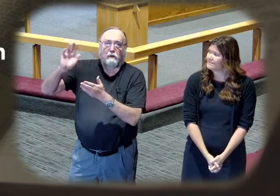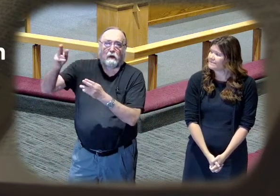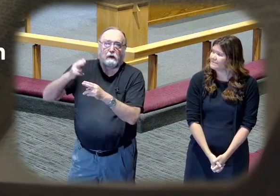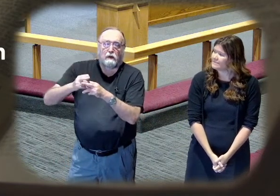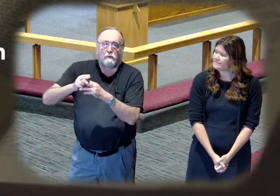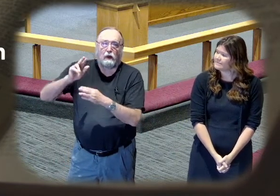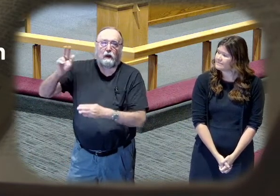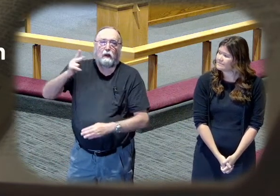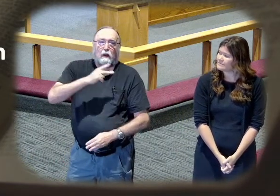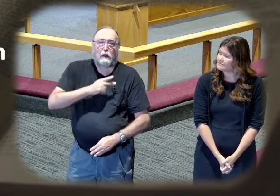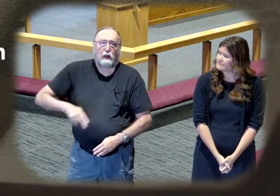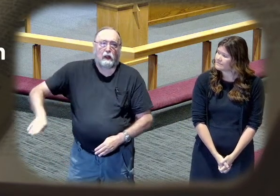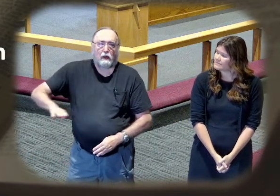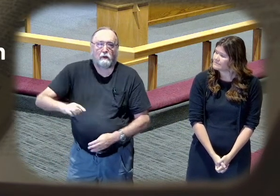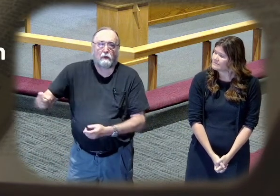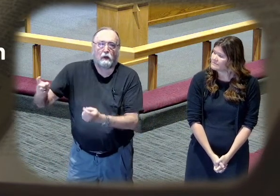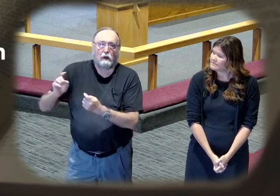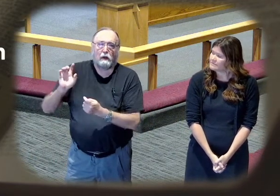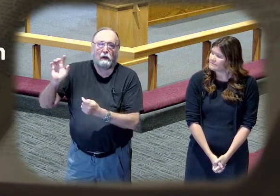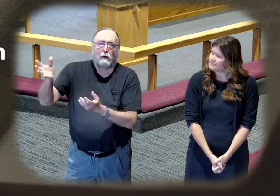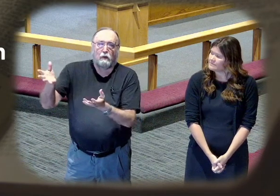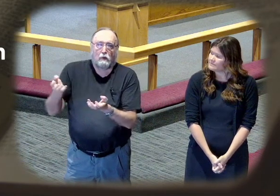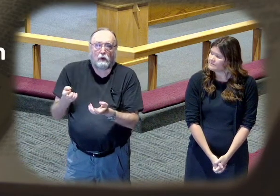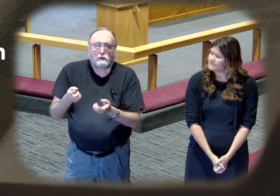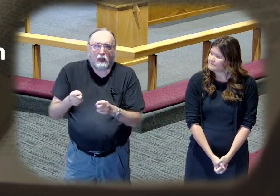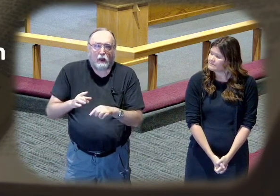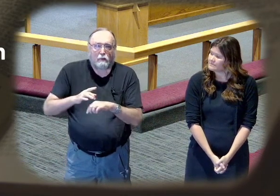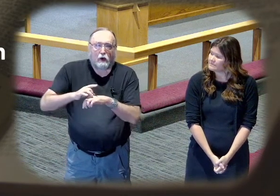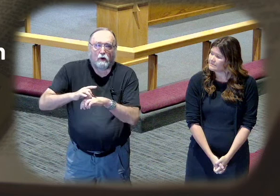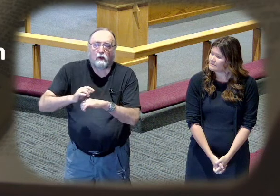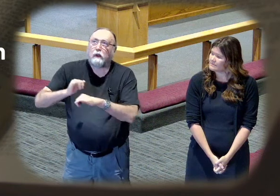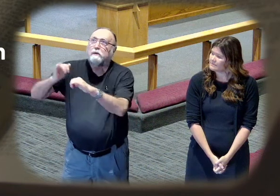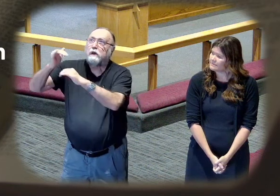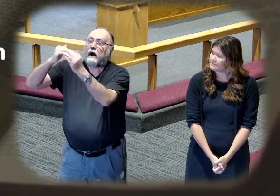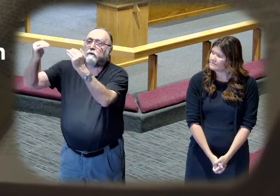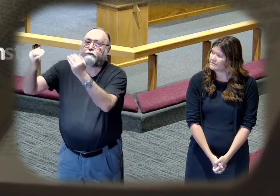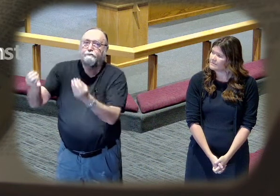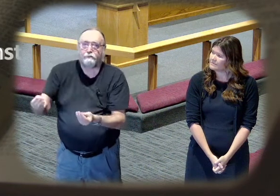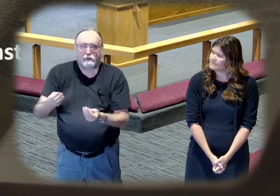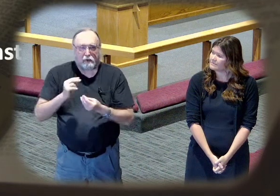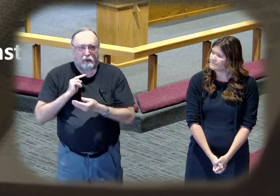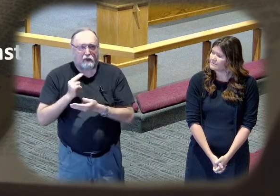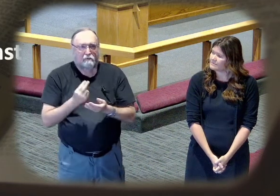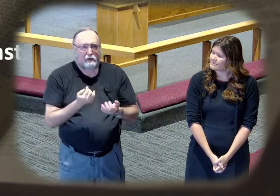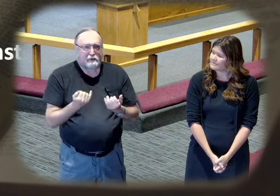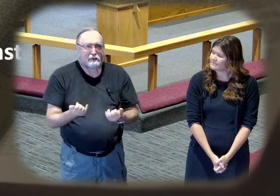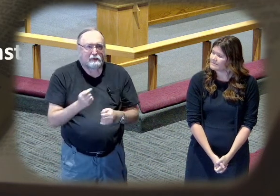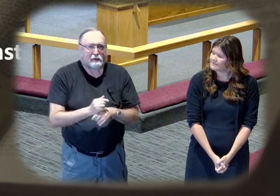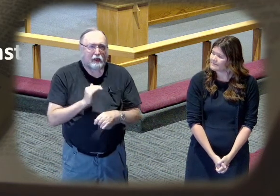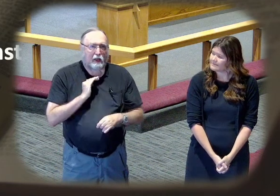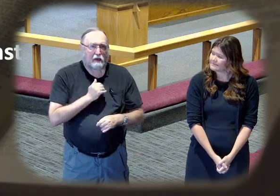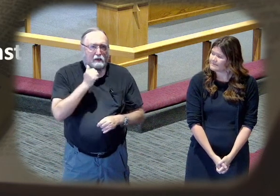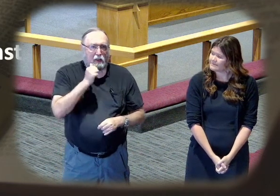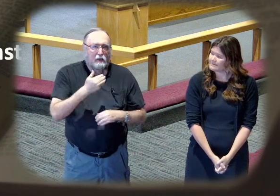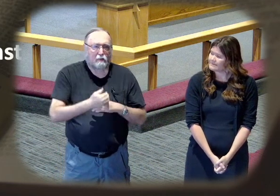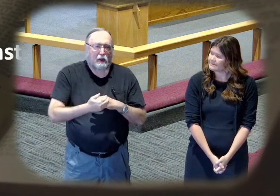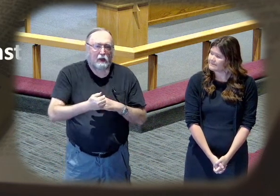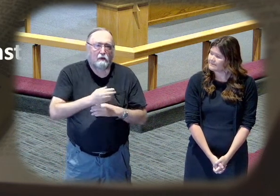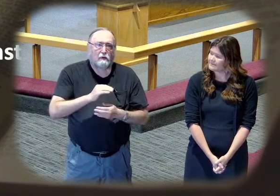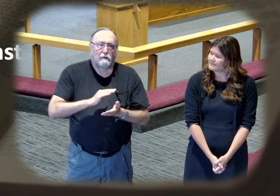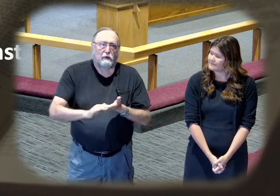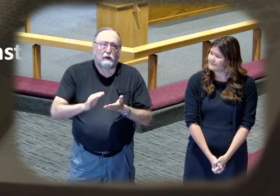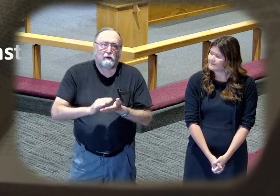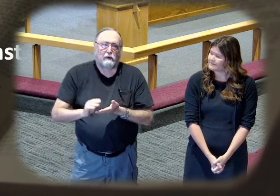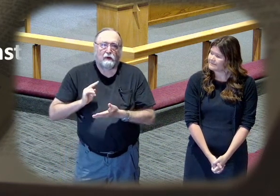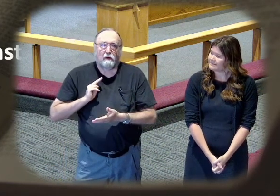come, thy will be done on earth as it is in heaven. Give us this day our daily bread, and